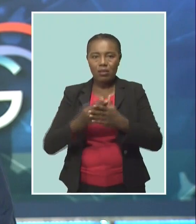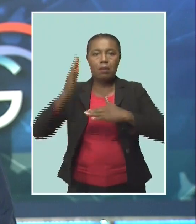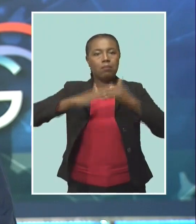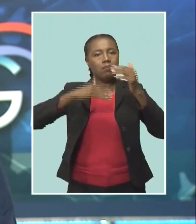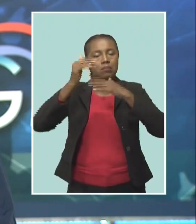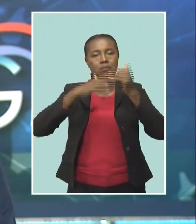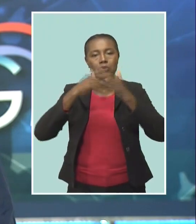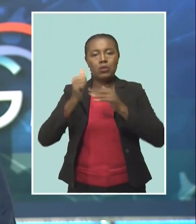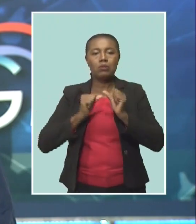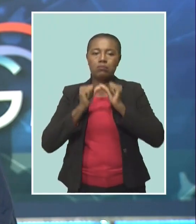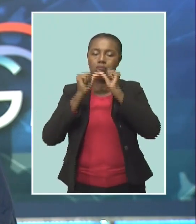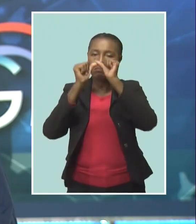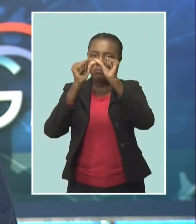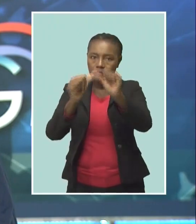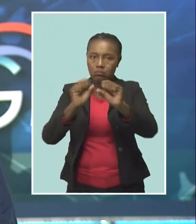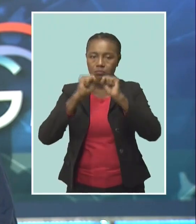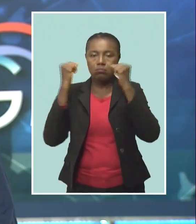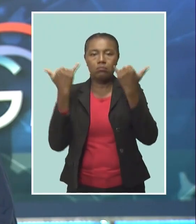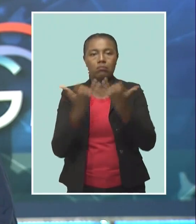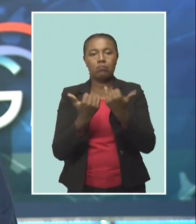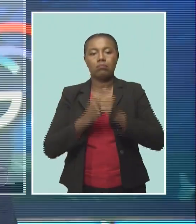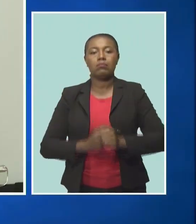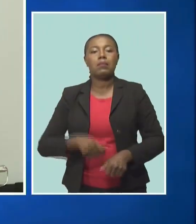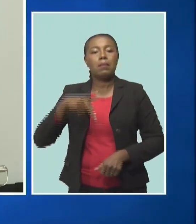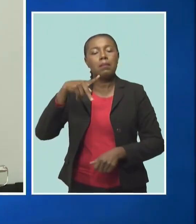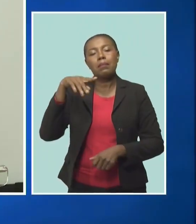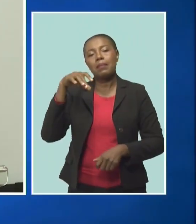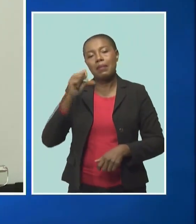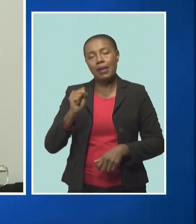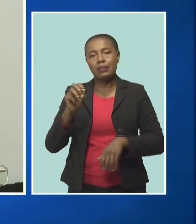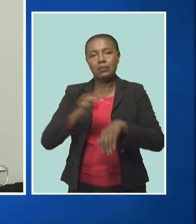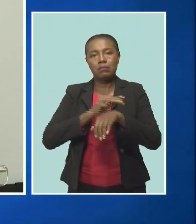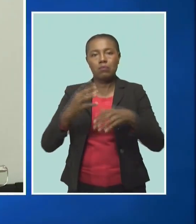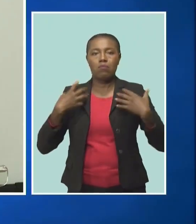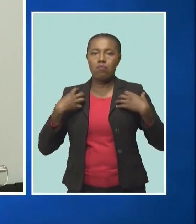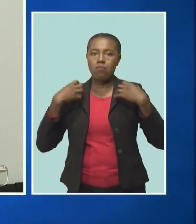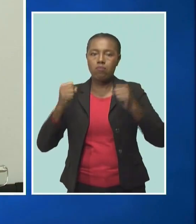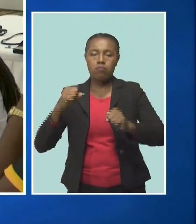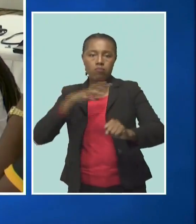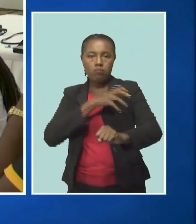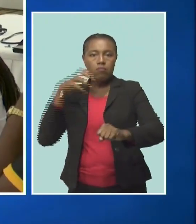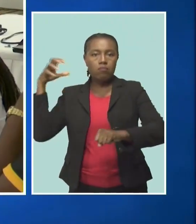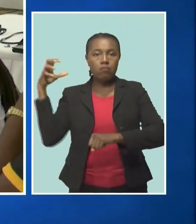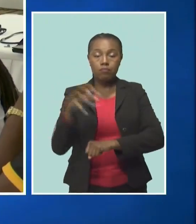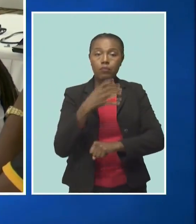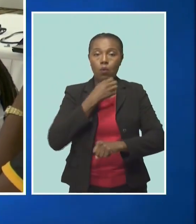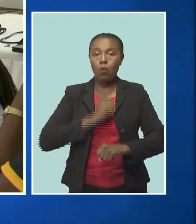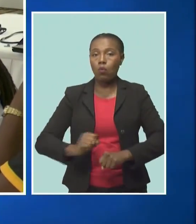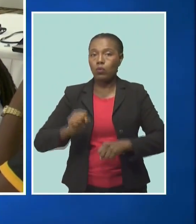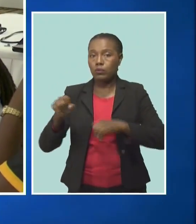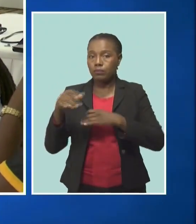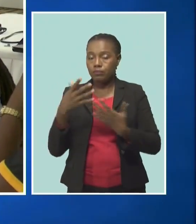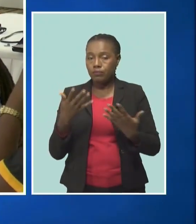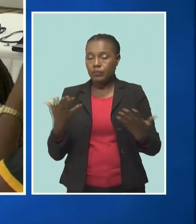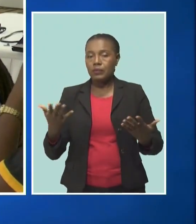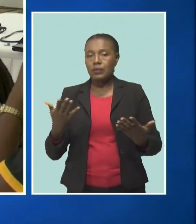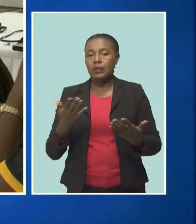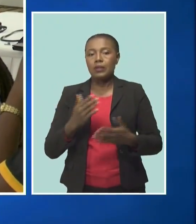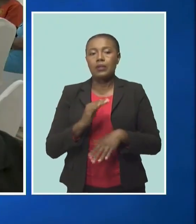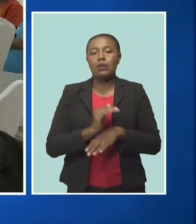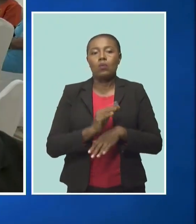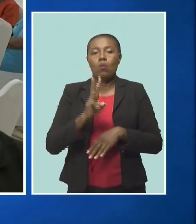a sustainable society. Permanent Secretary in the Ministry of People Empowerment and Elder Affairs, J. Hugh Wiltshire, says